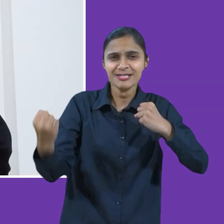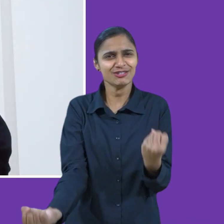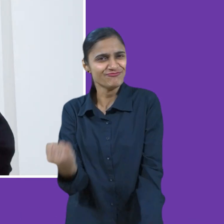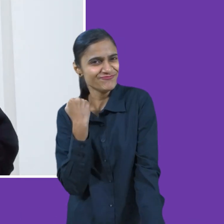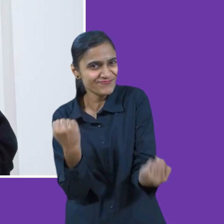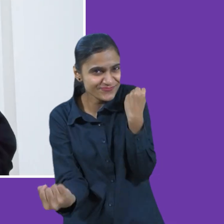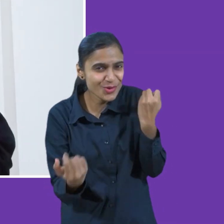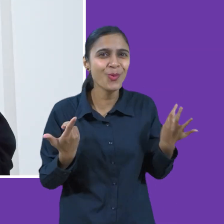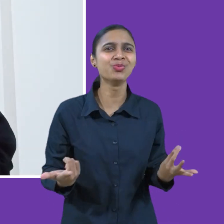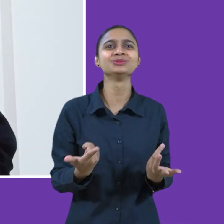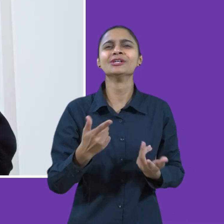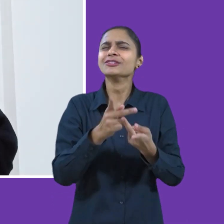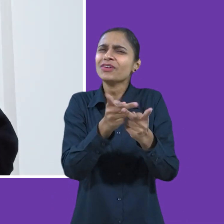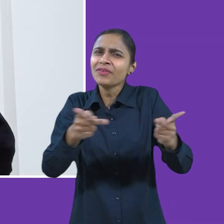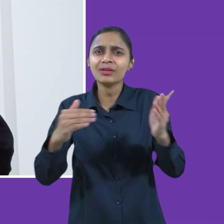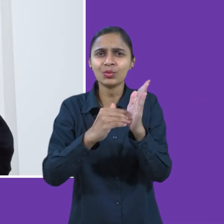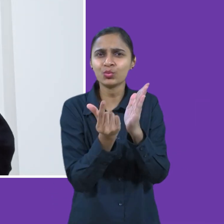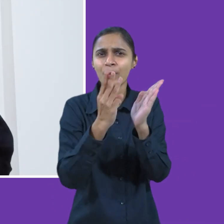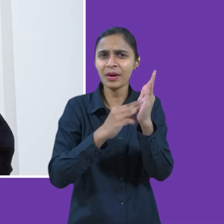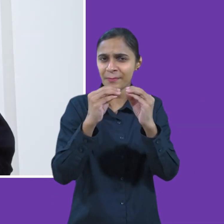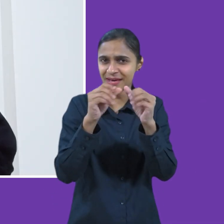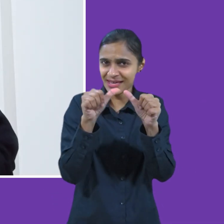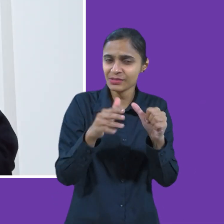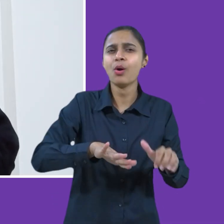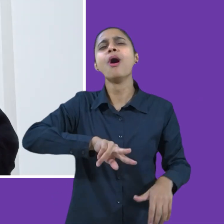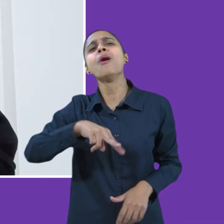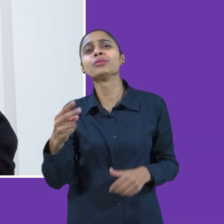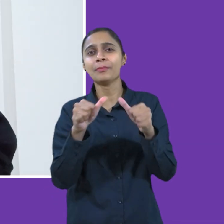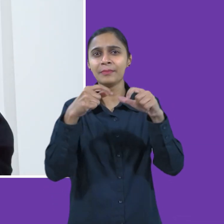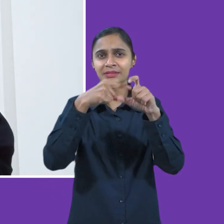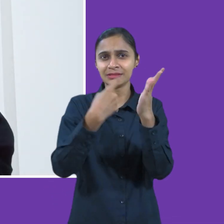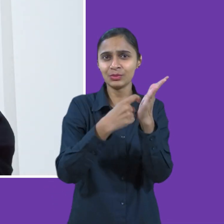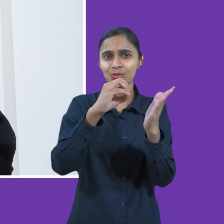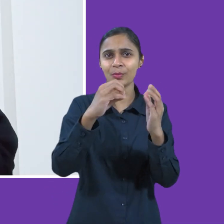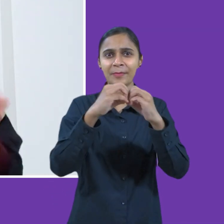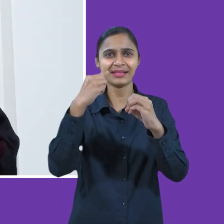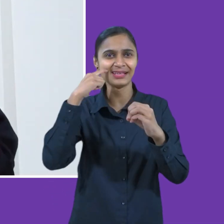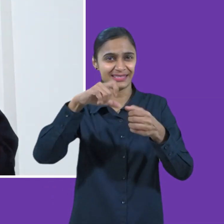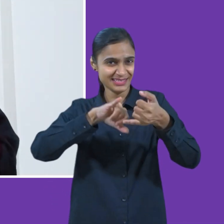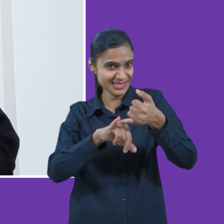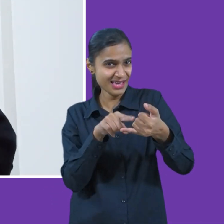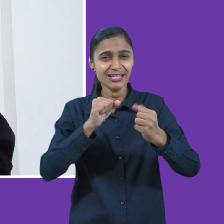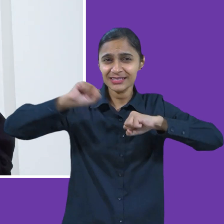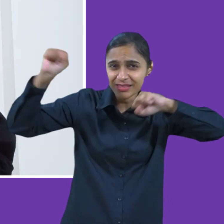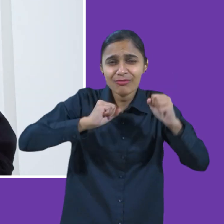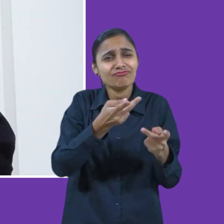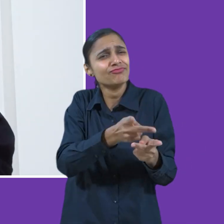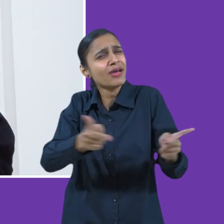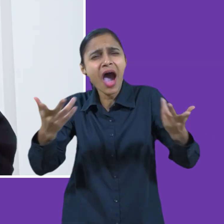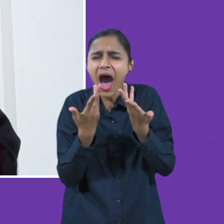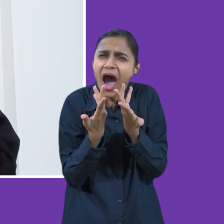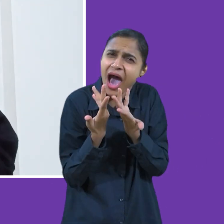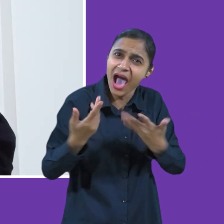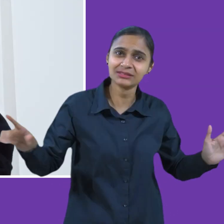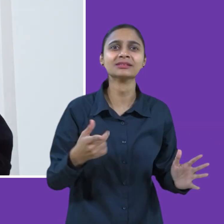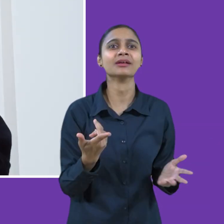online exercise, like any video. It can be Zumba, aerobics, etc. So it's like I was just helping myself out.